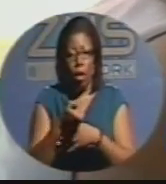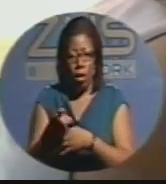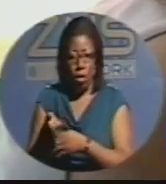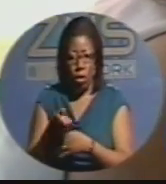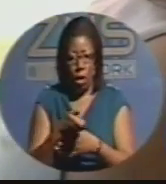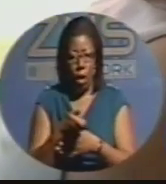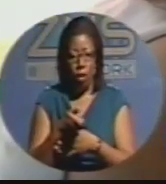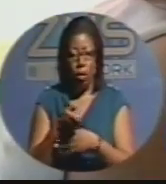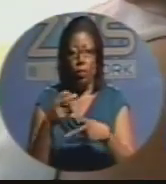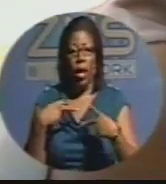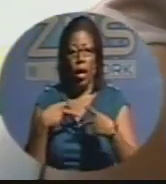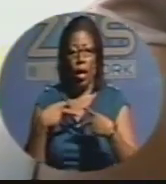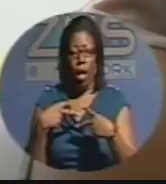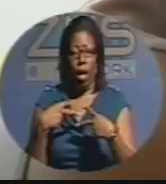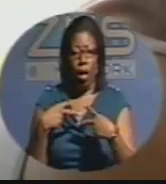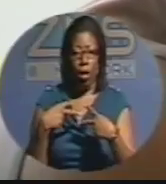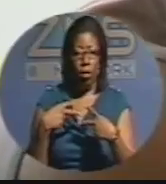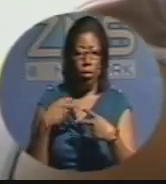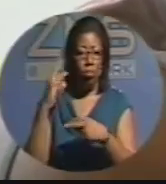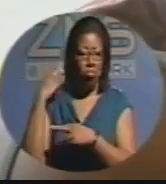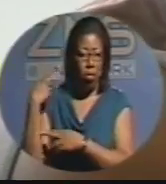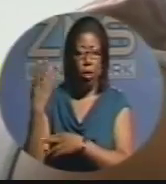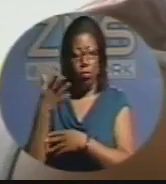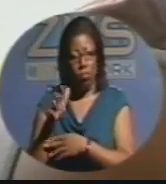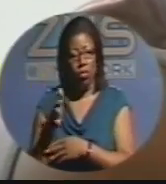I have a radio ready.